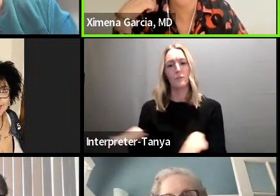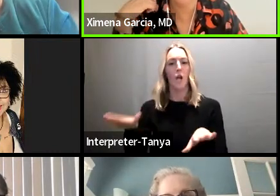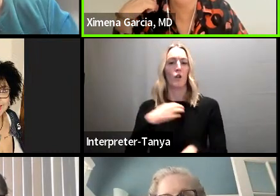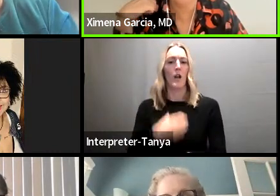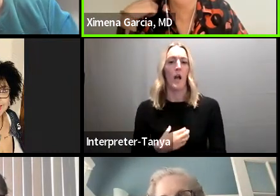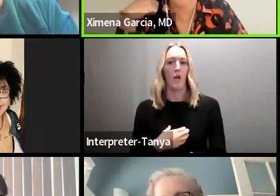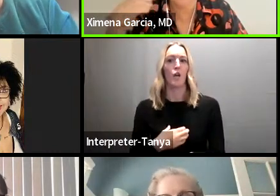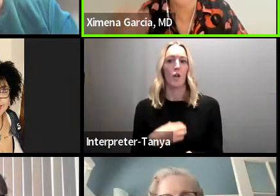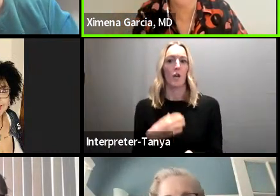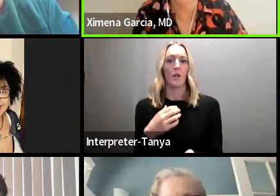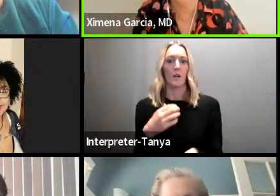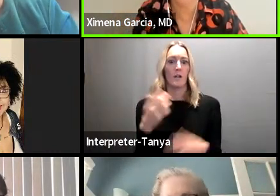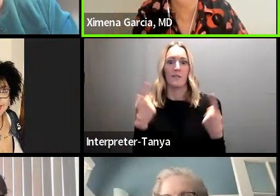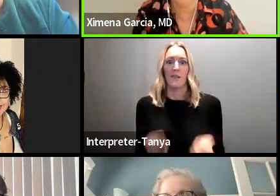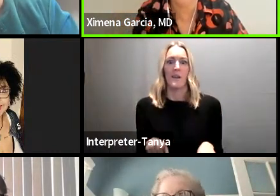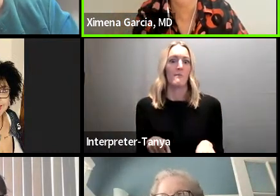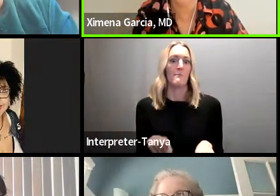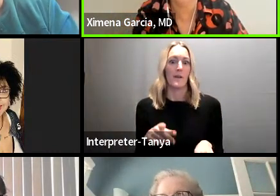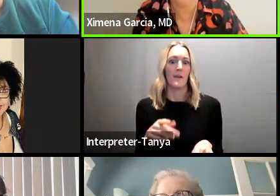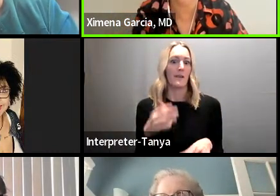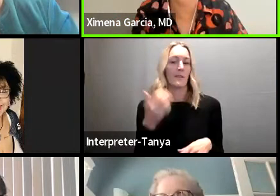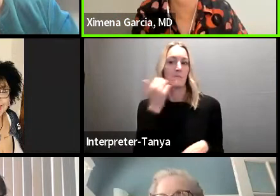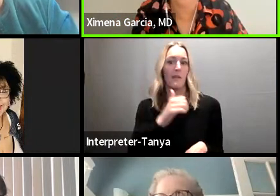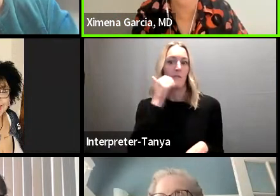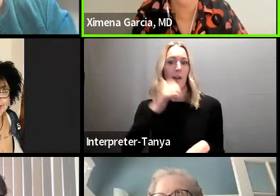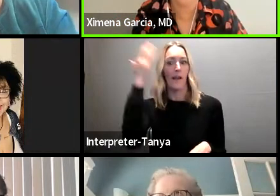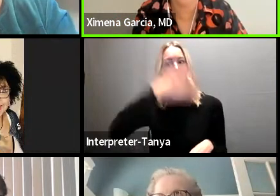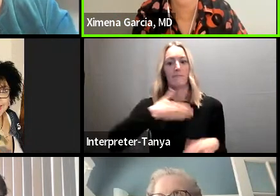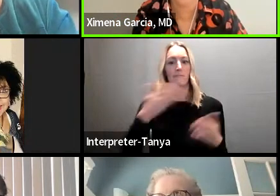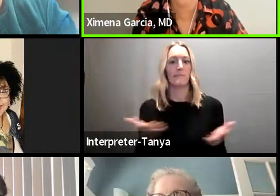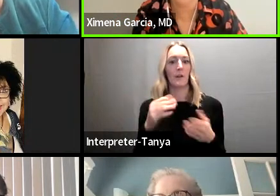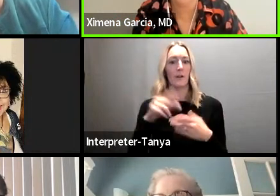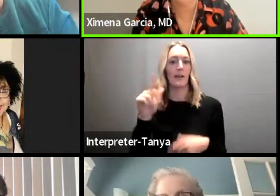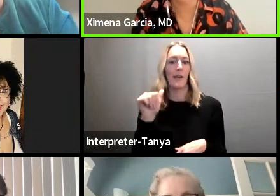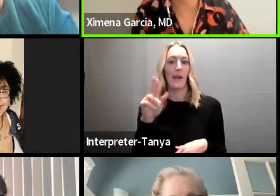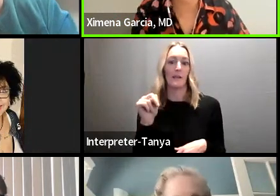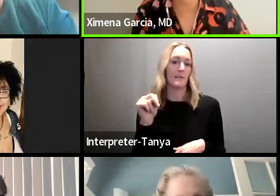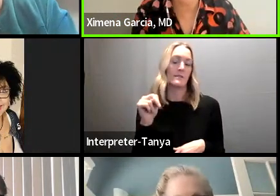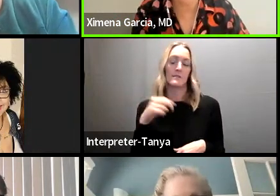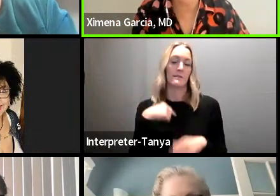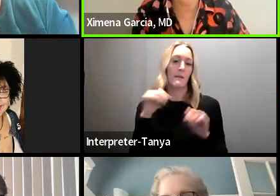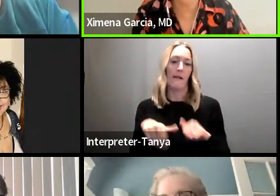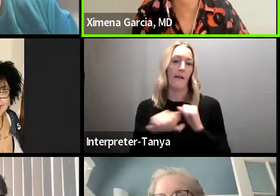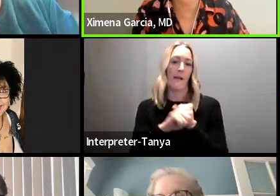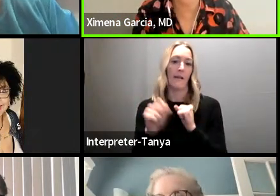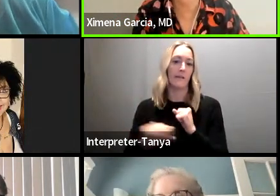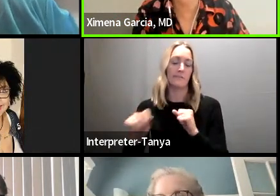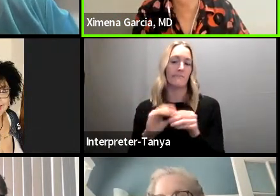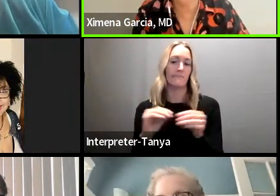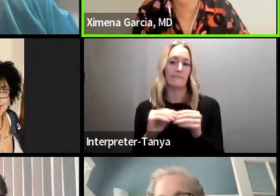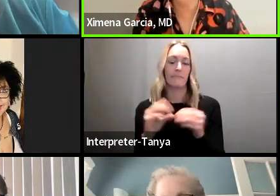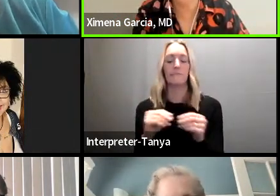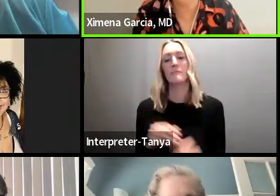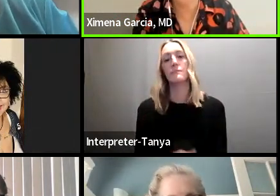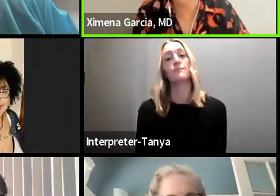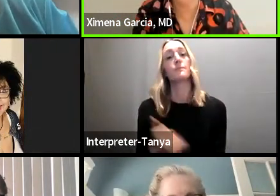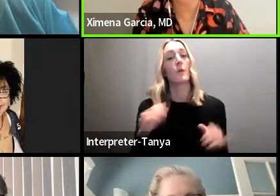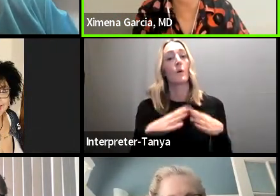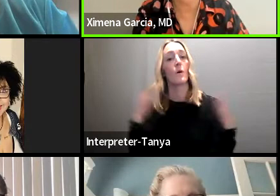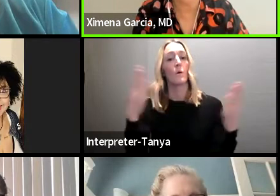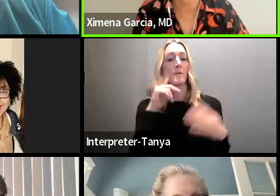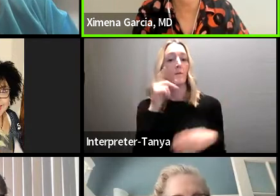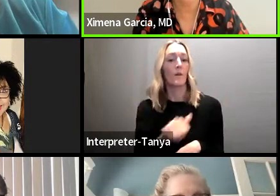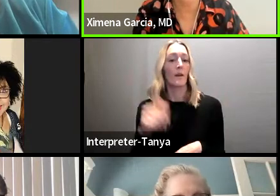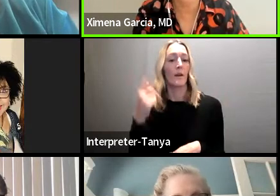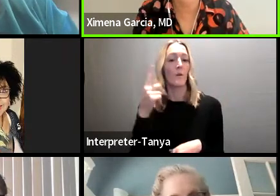on right under our noses right here in Kansas, and I could go on and on about that. So I'll now open the floor to anybody who's here for the first time.